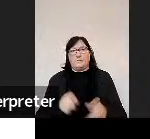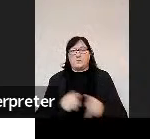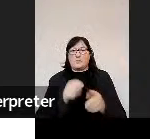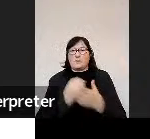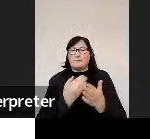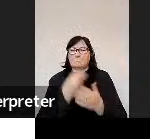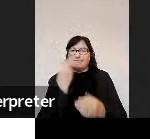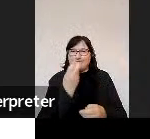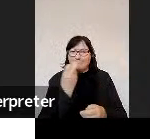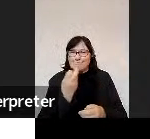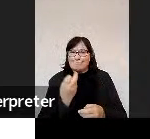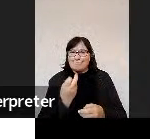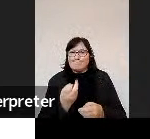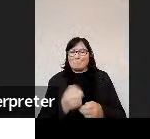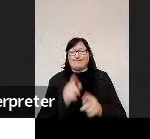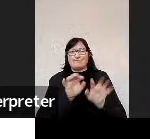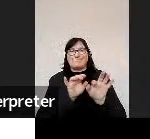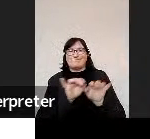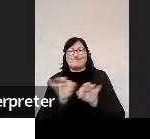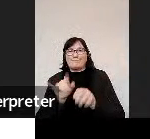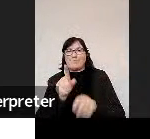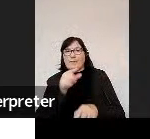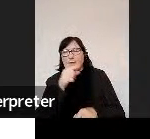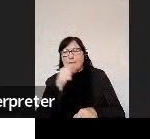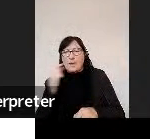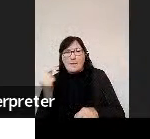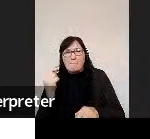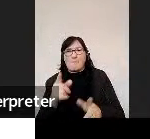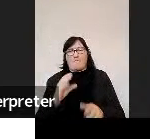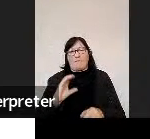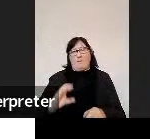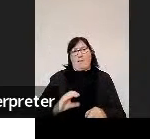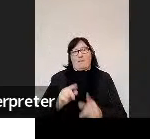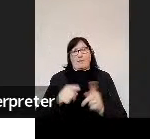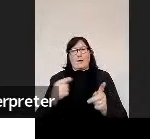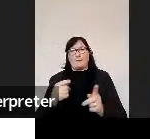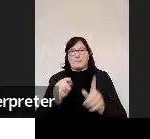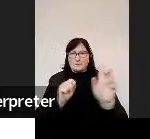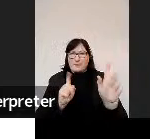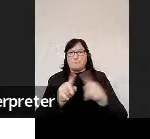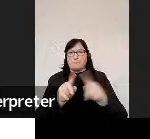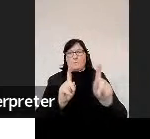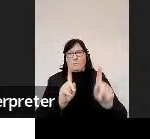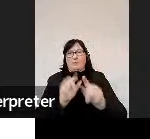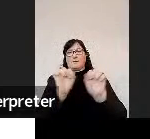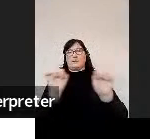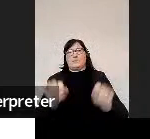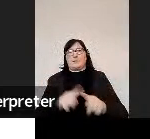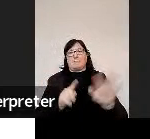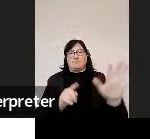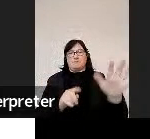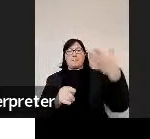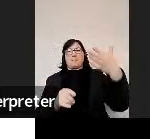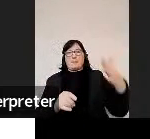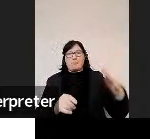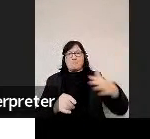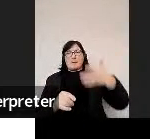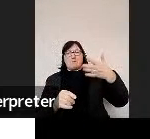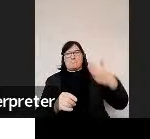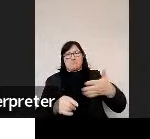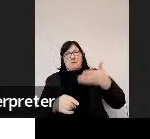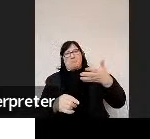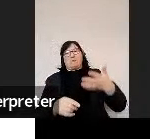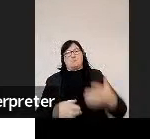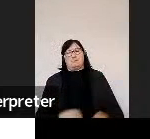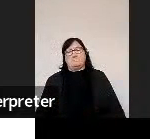start typing in the name of the client type, the system will bring up potential matches that you can select and apply for. After